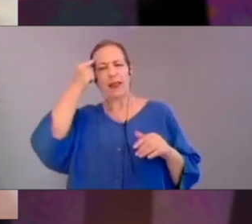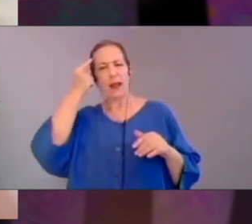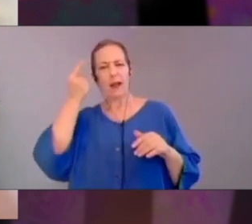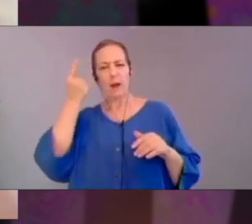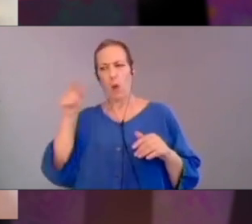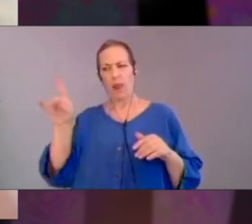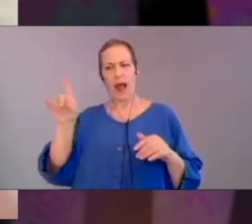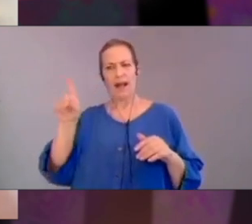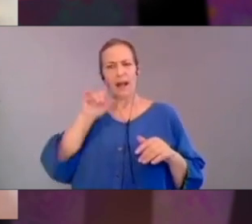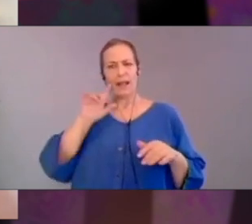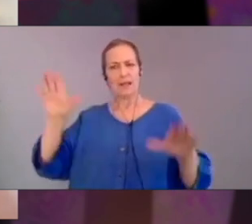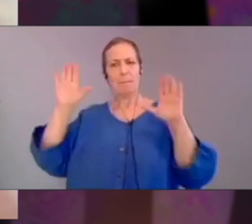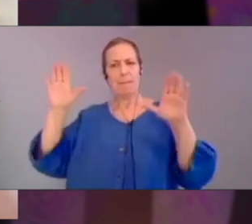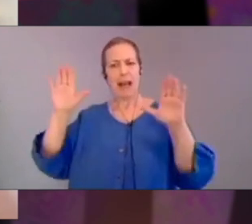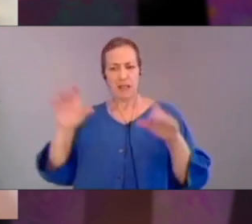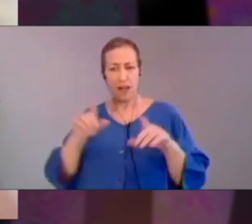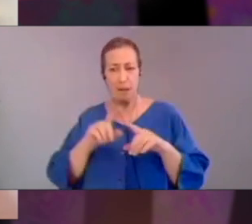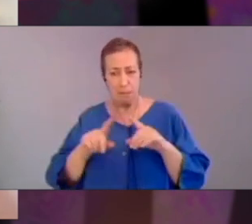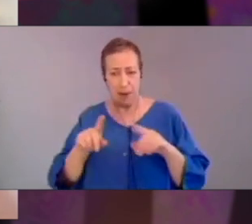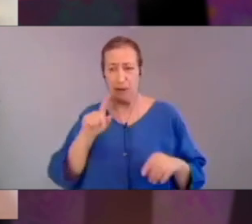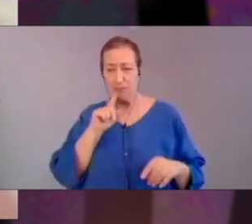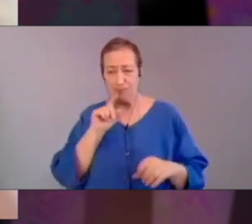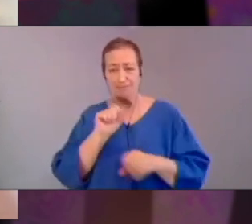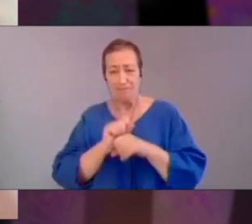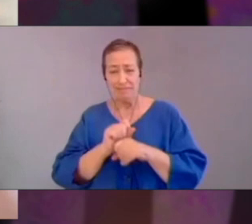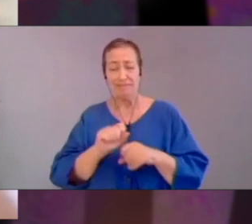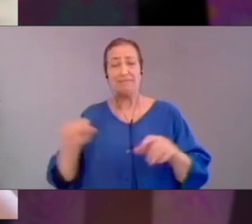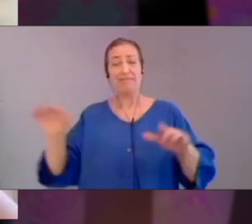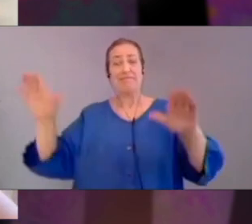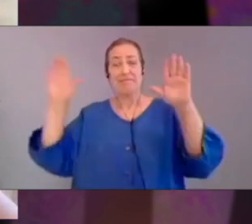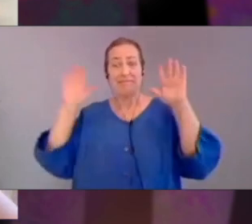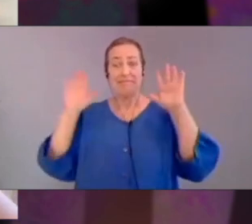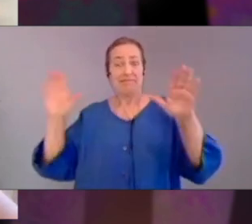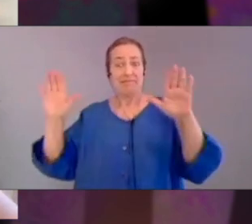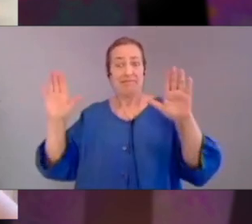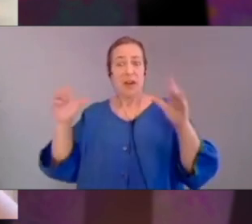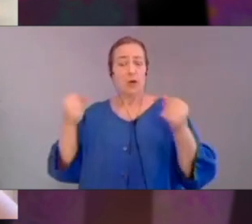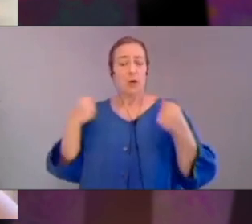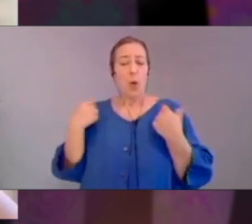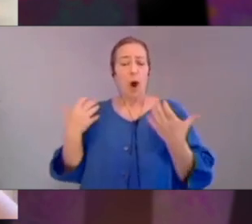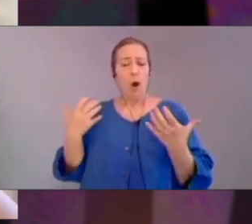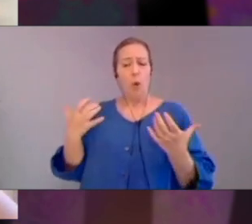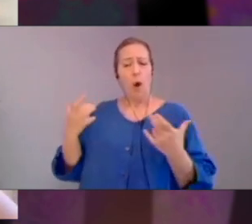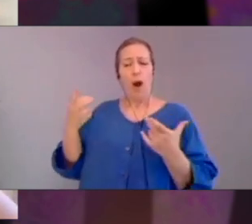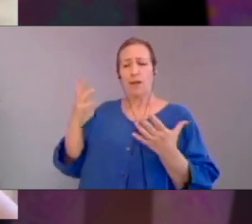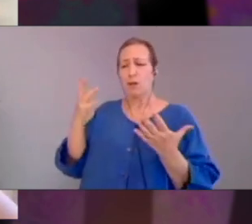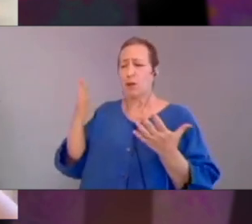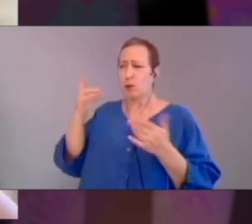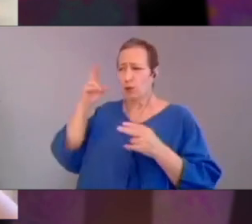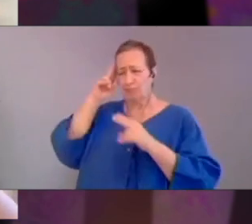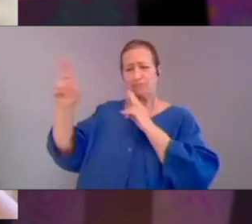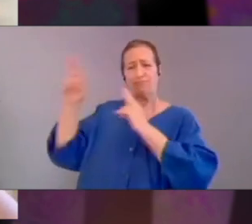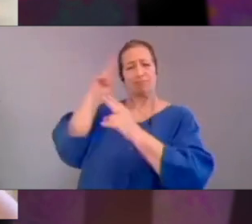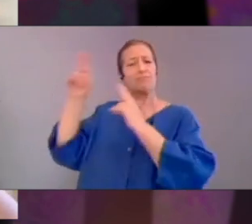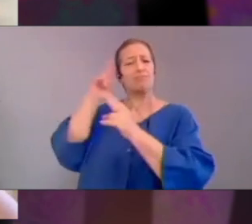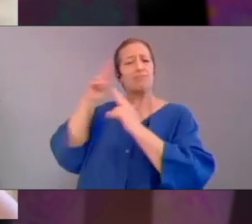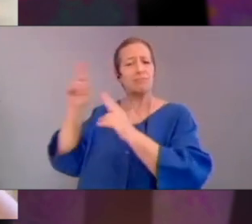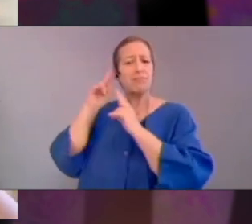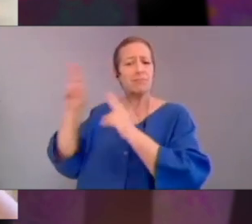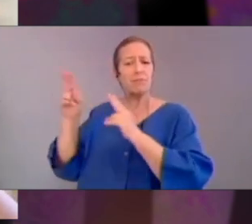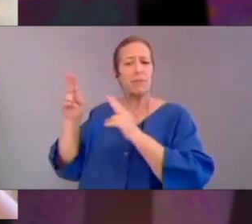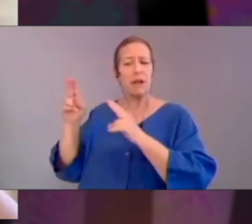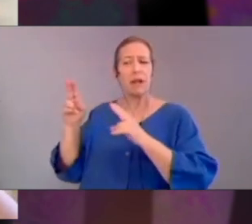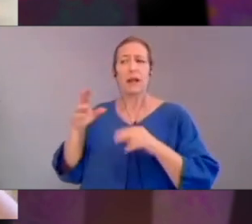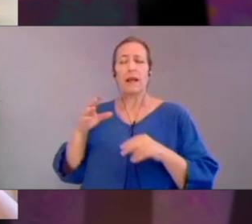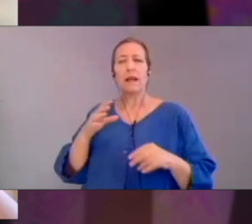but it really is. And I just think they deserve all the acclaim, and also that our people need